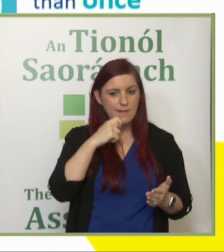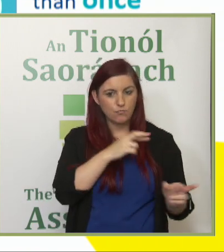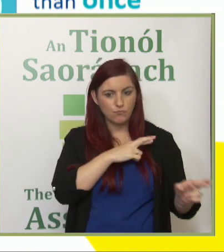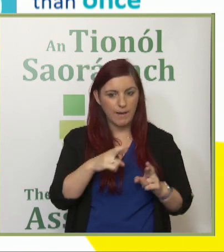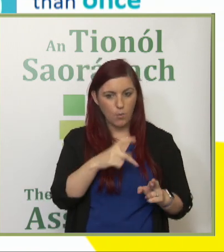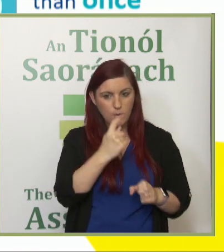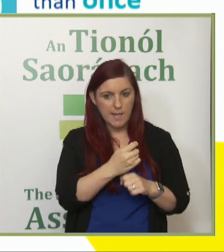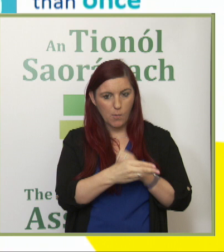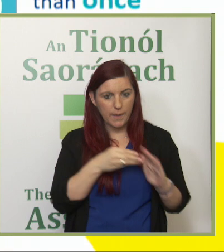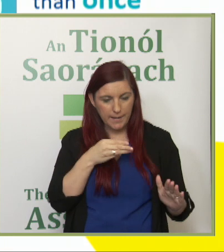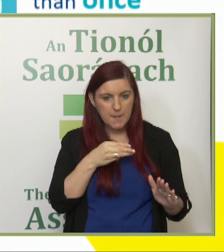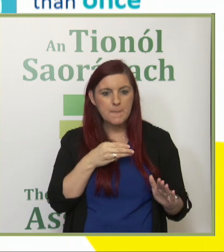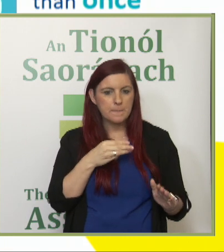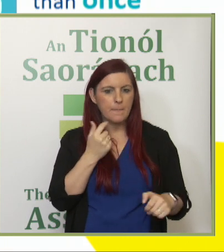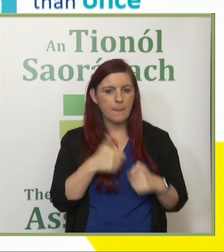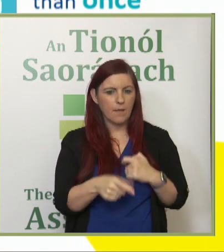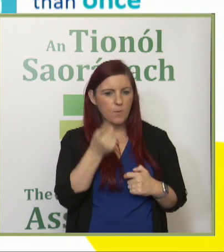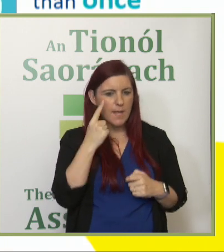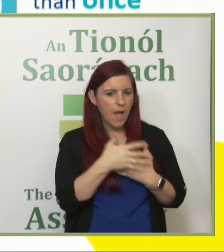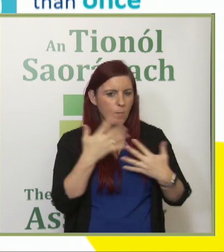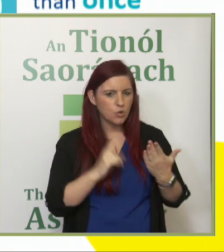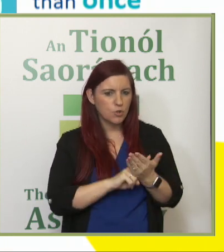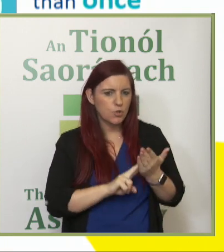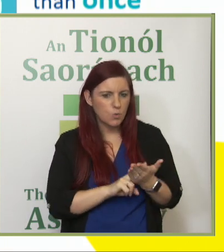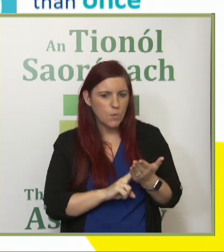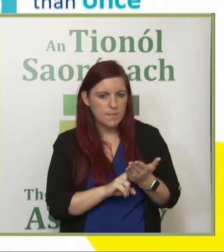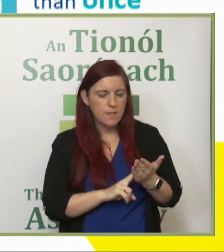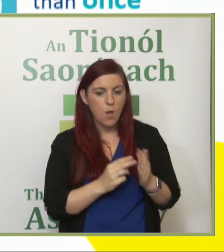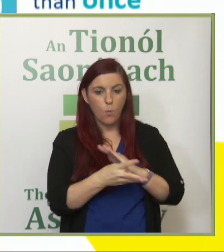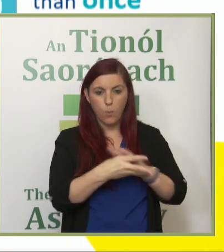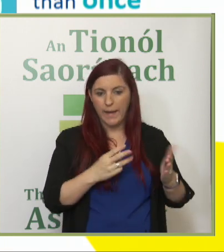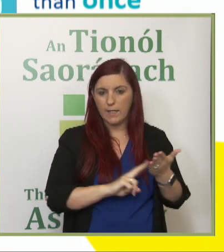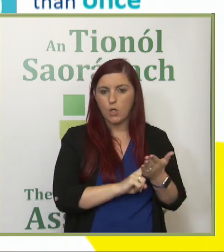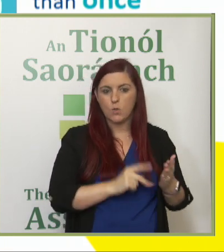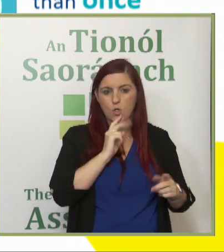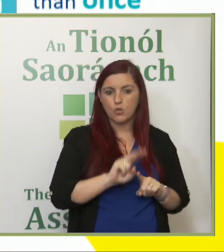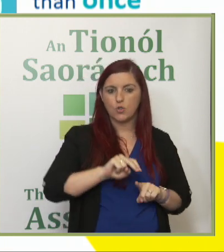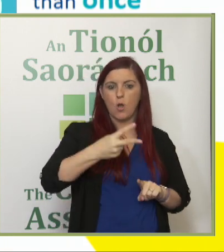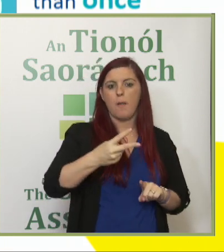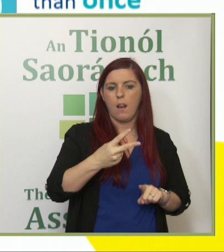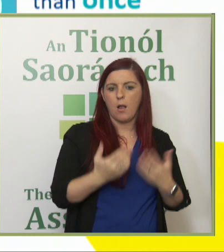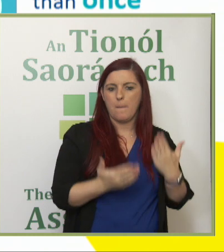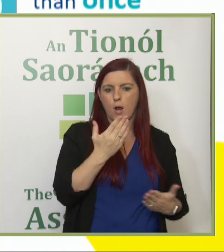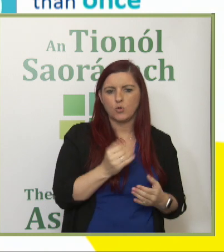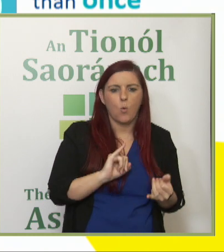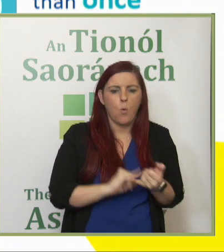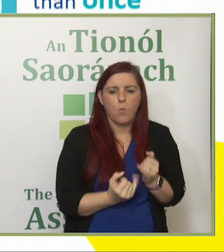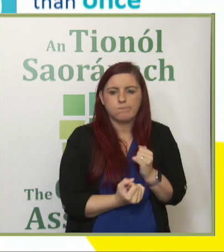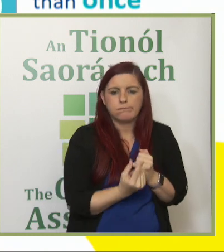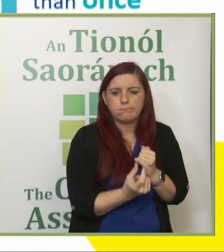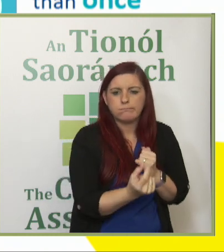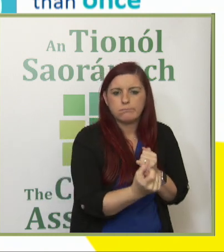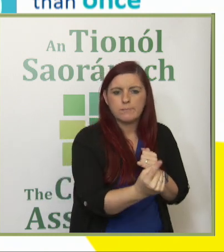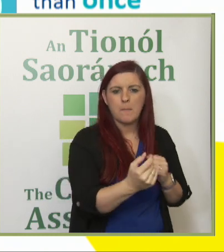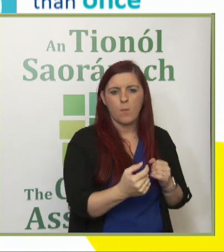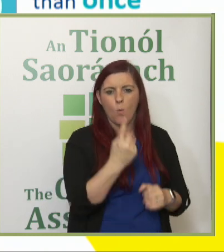weekly basis. When we look at the amounts they used, we found that weekly users used double the amount of cocaine compared to those that used it less than